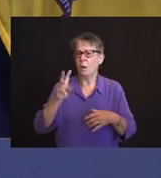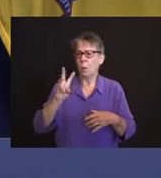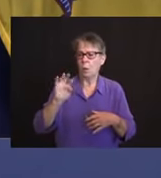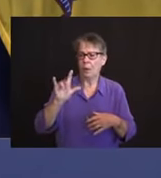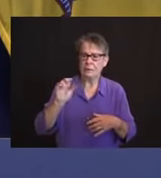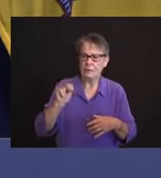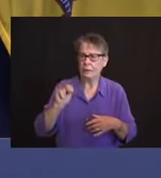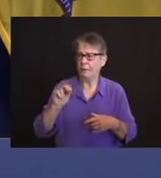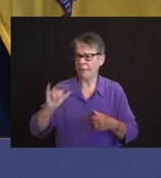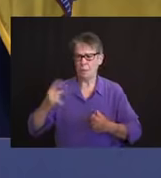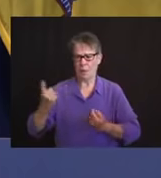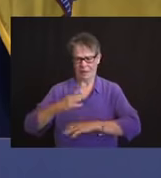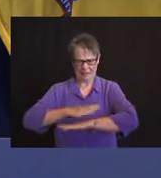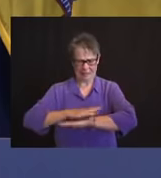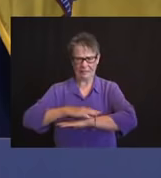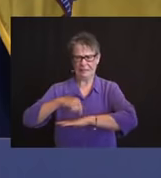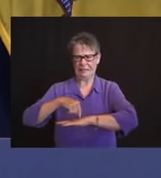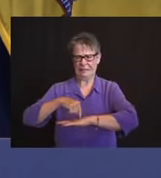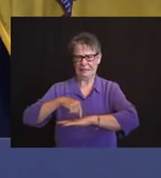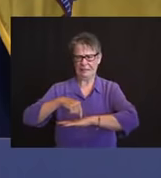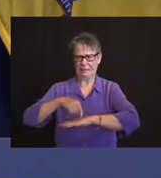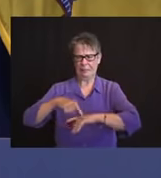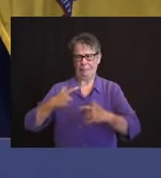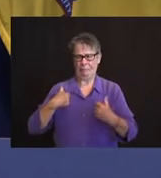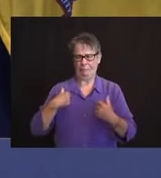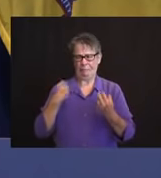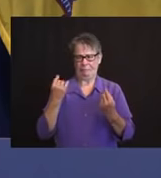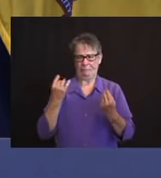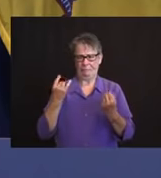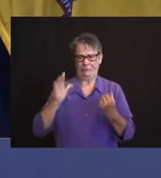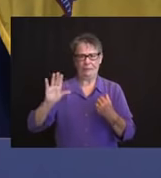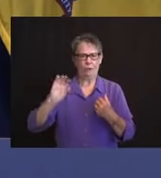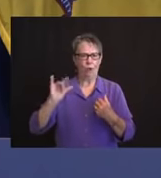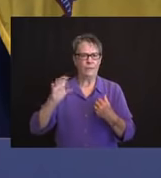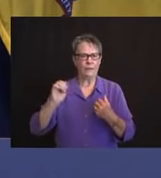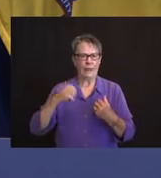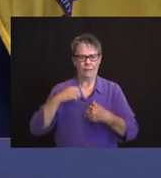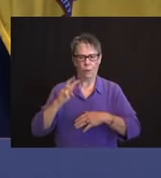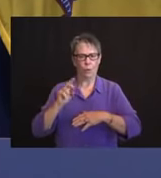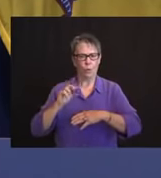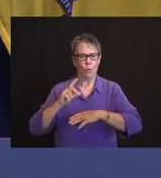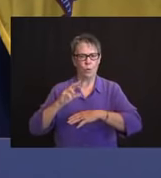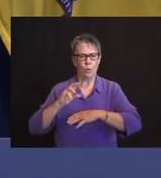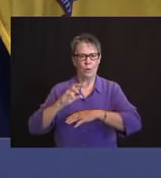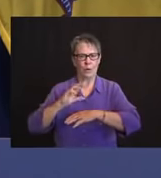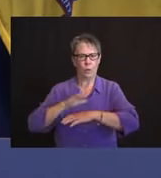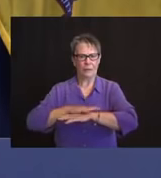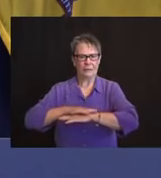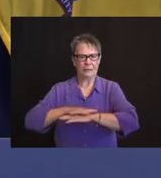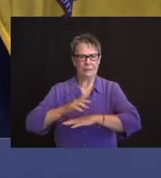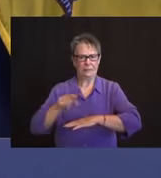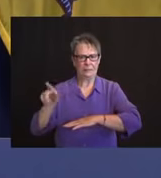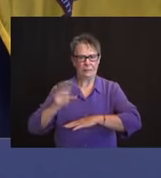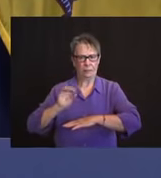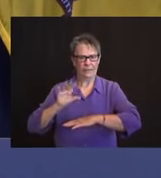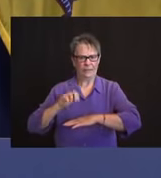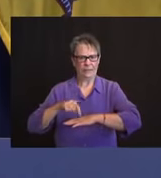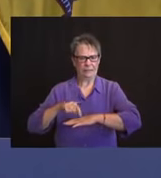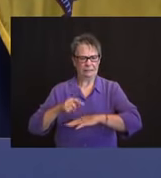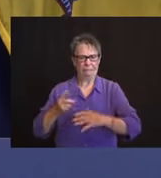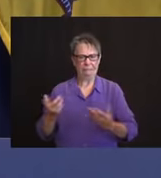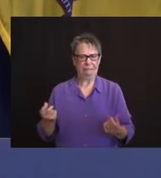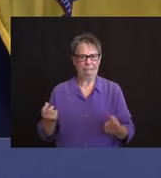have to deal with. There's no question about that. I don't have an alternative at the moment, but I respect what's gone